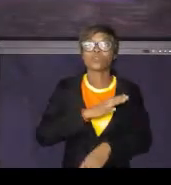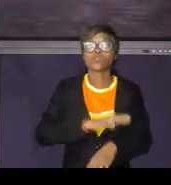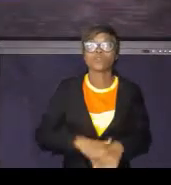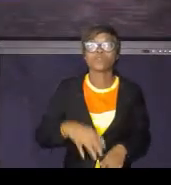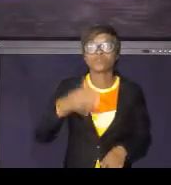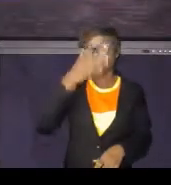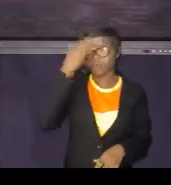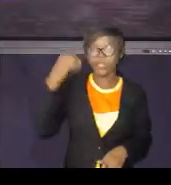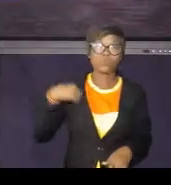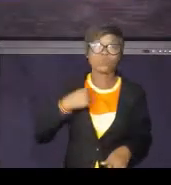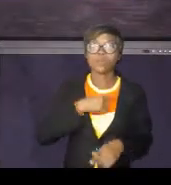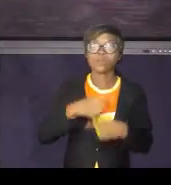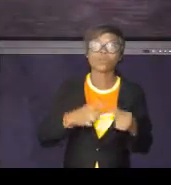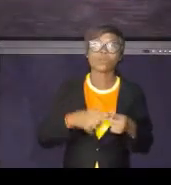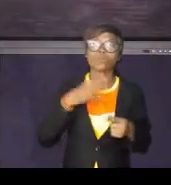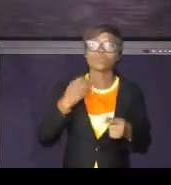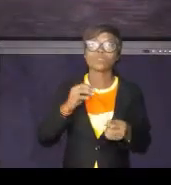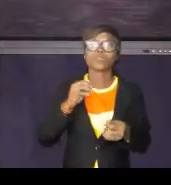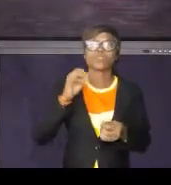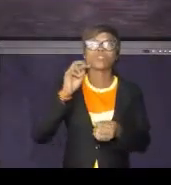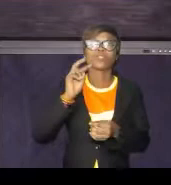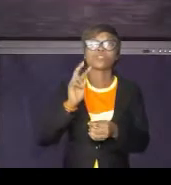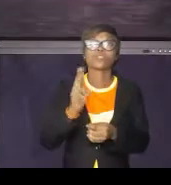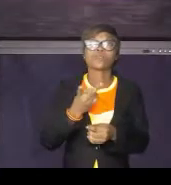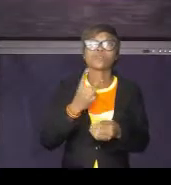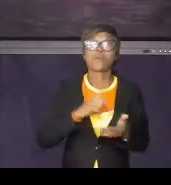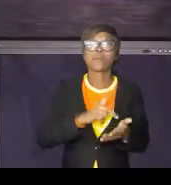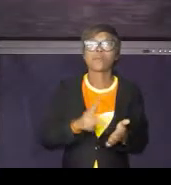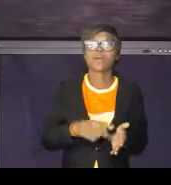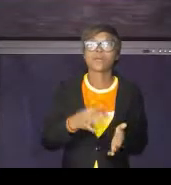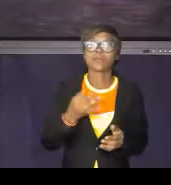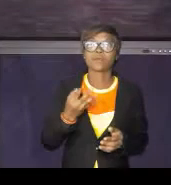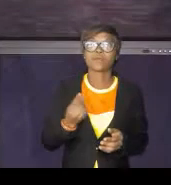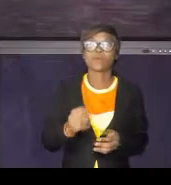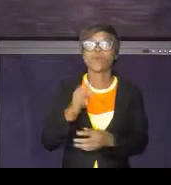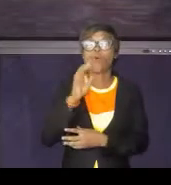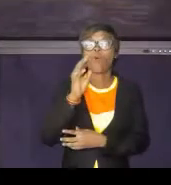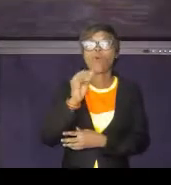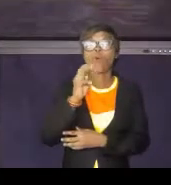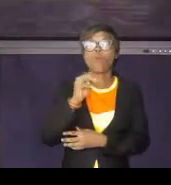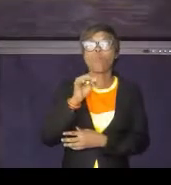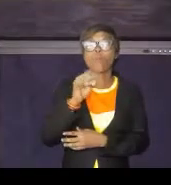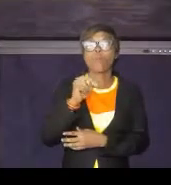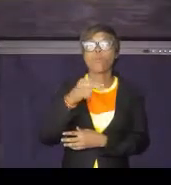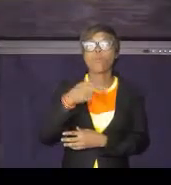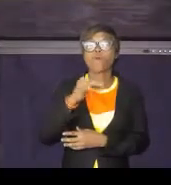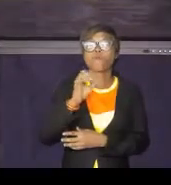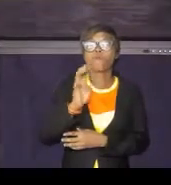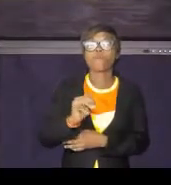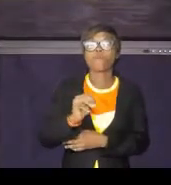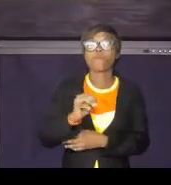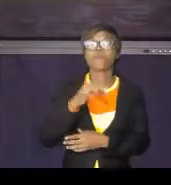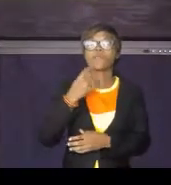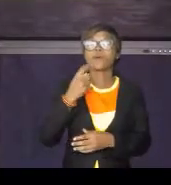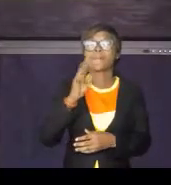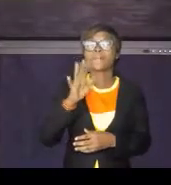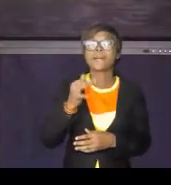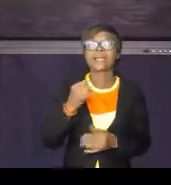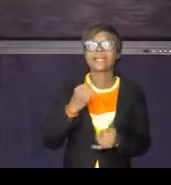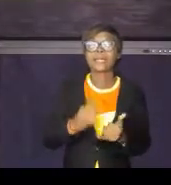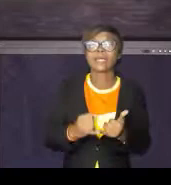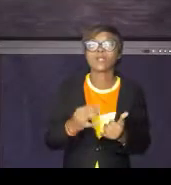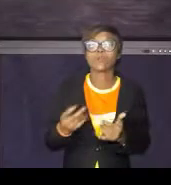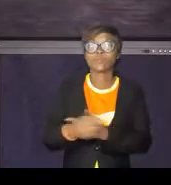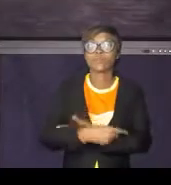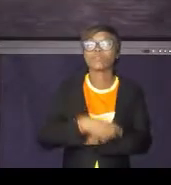at the second part of homophones. That topic, homophones. By the end of today's lesson, you should be